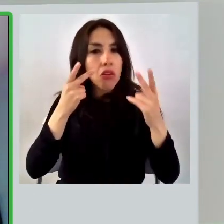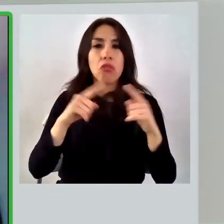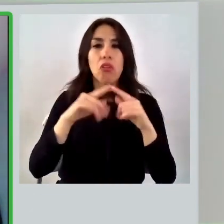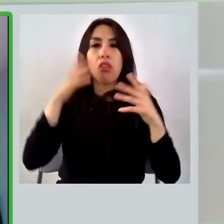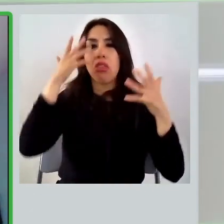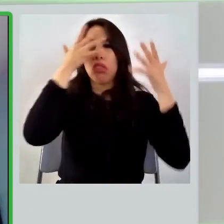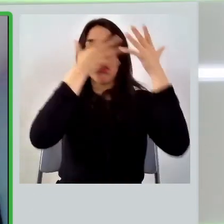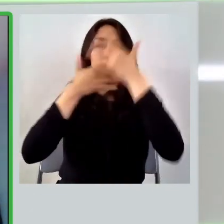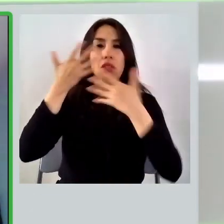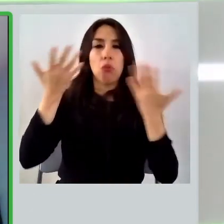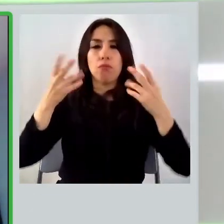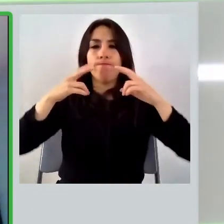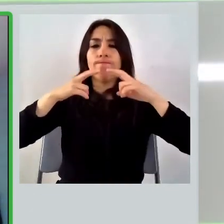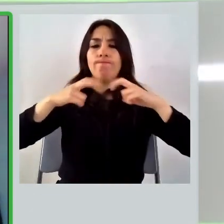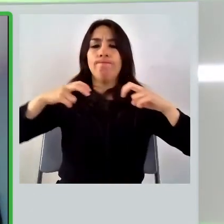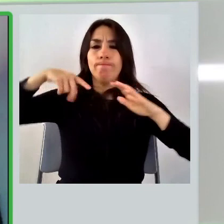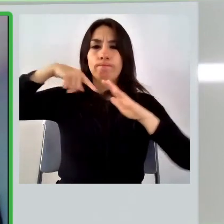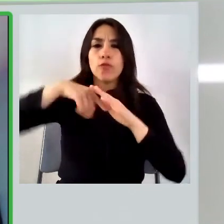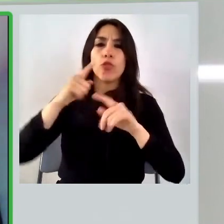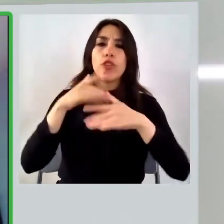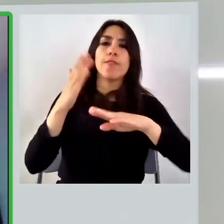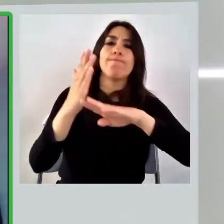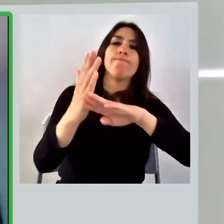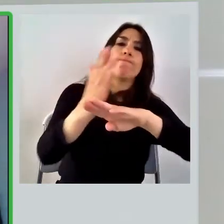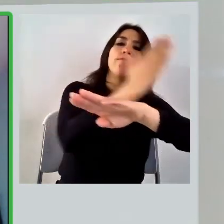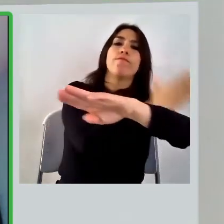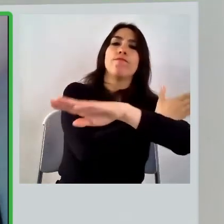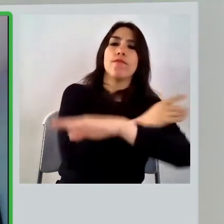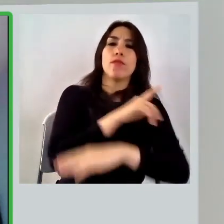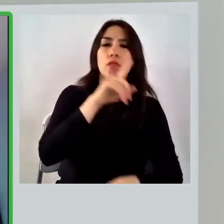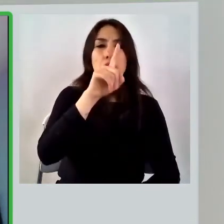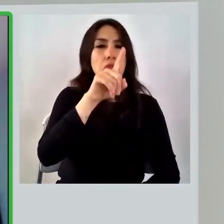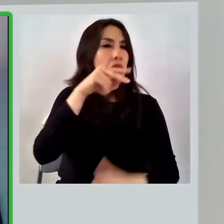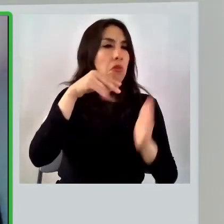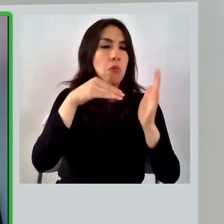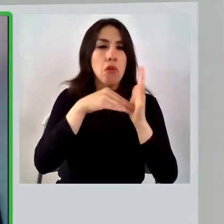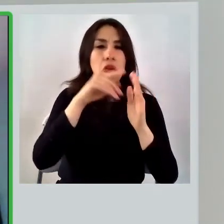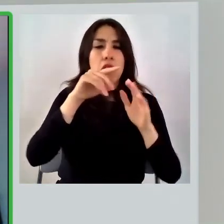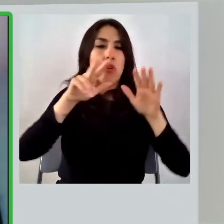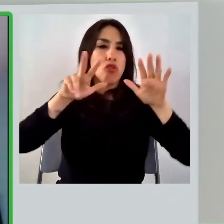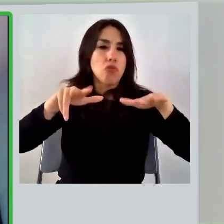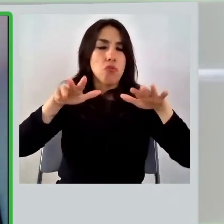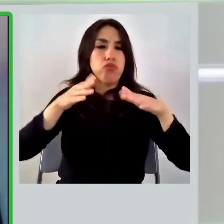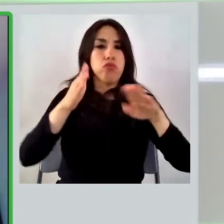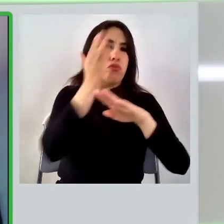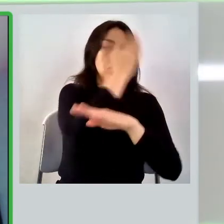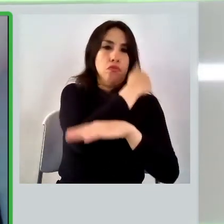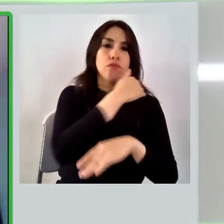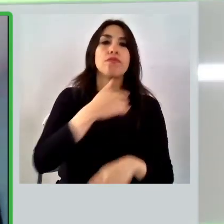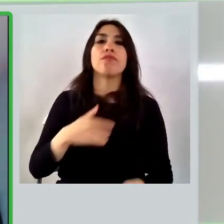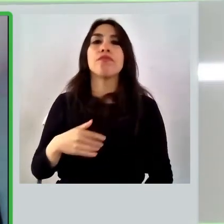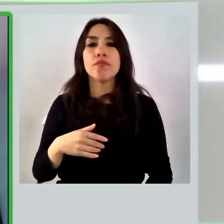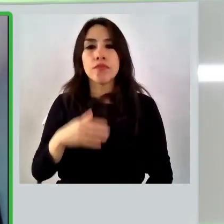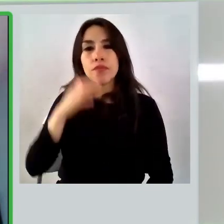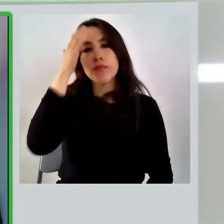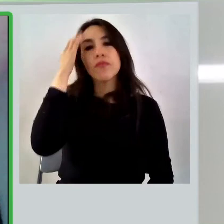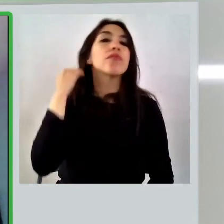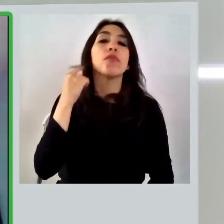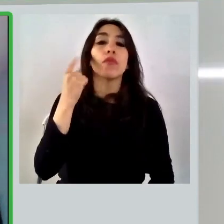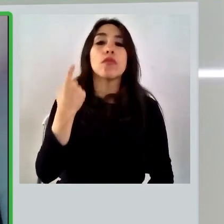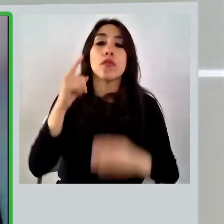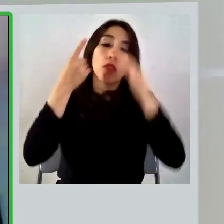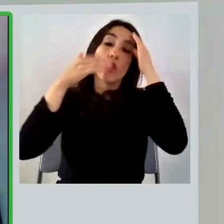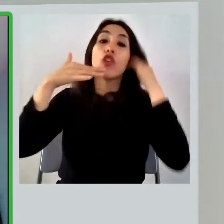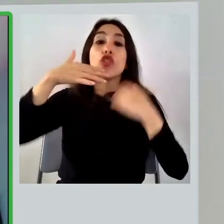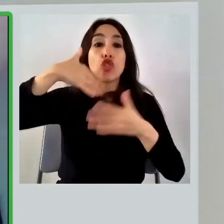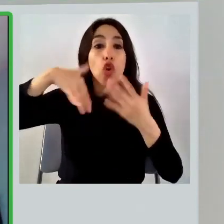intensive purposes, it was the first quantitative business case for why organizations need to